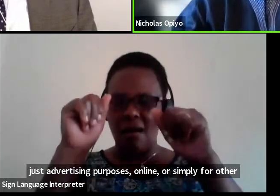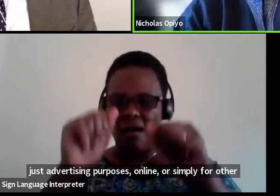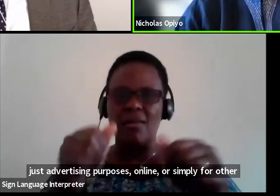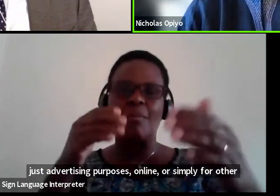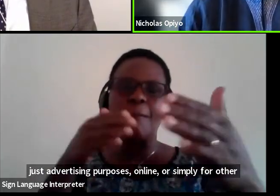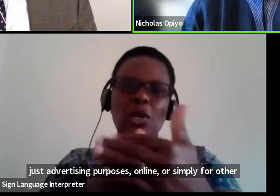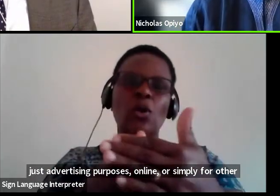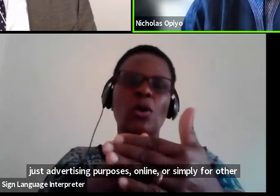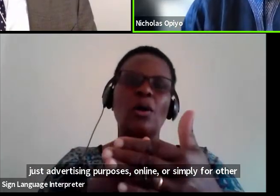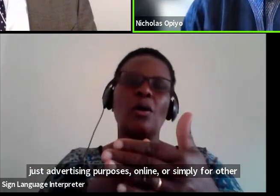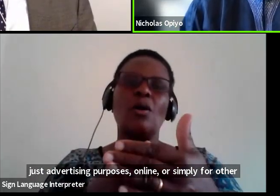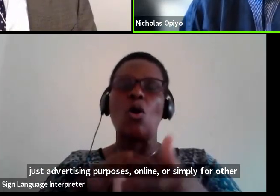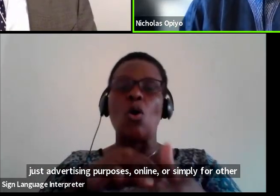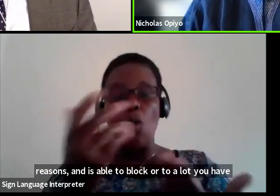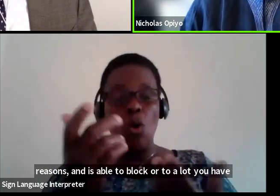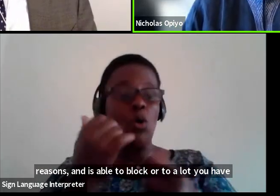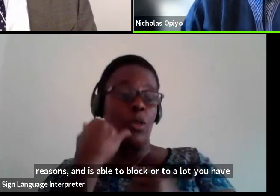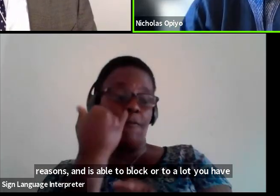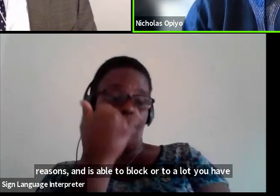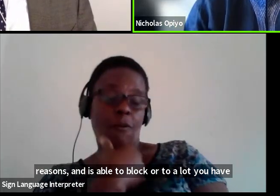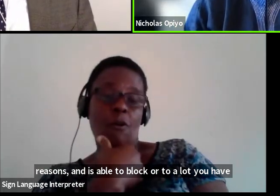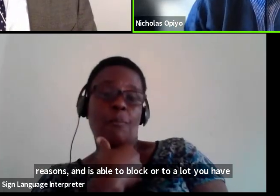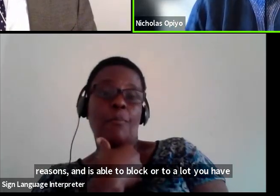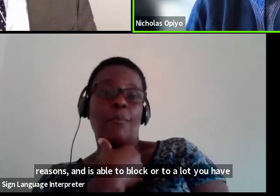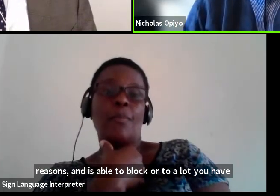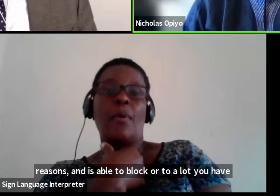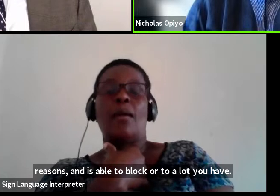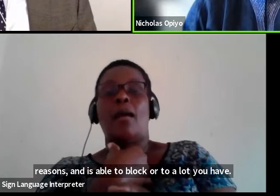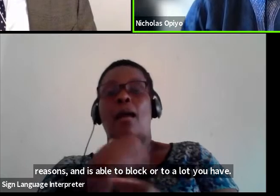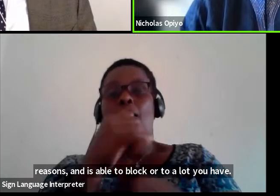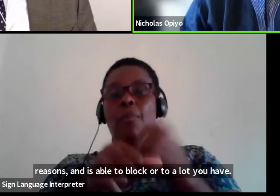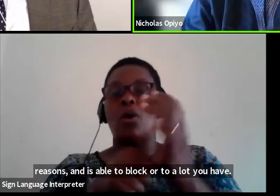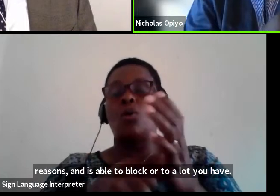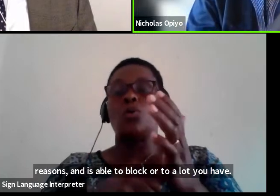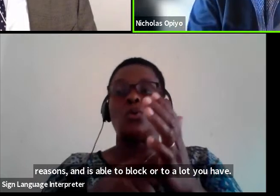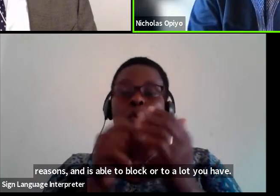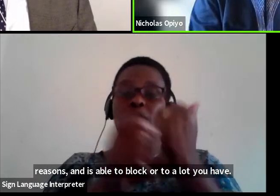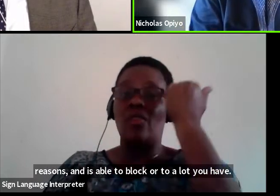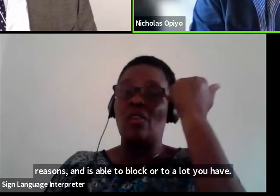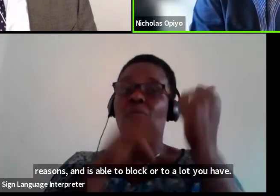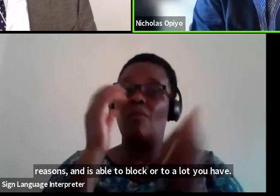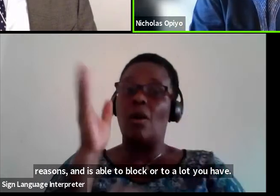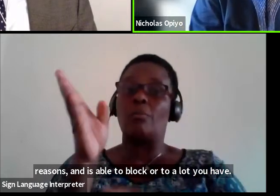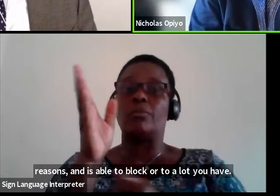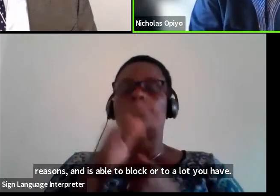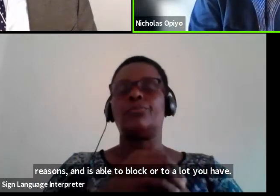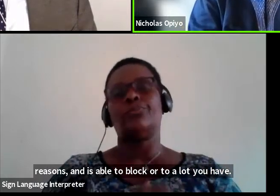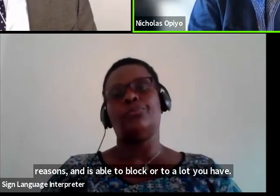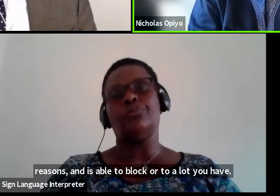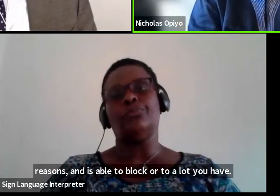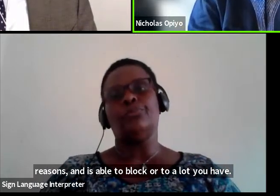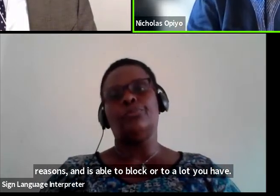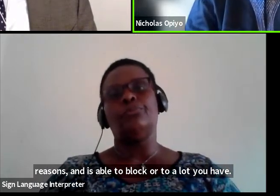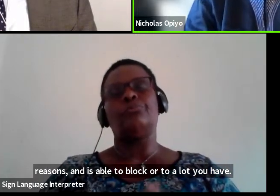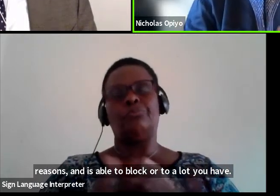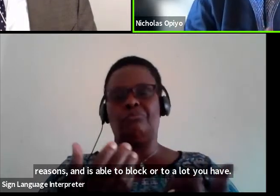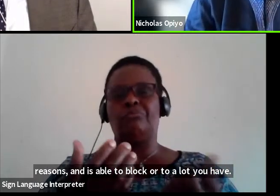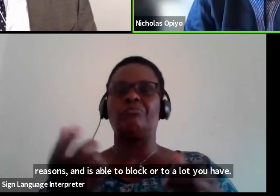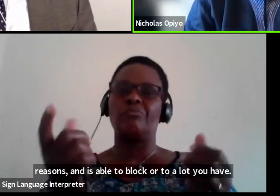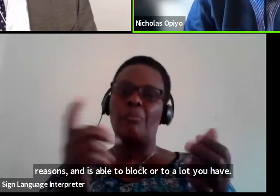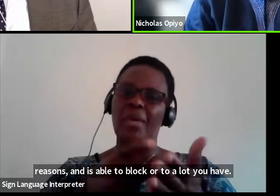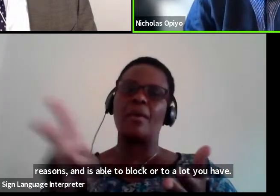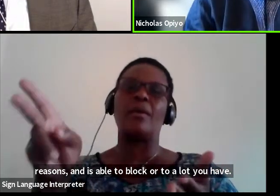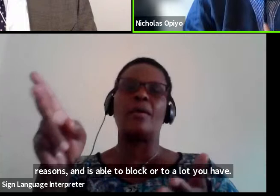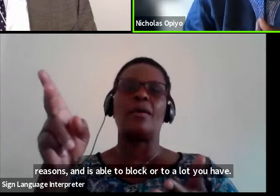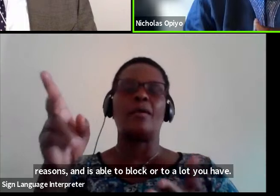to alert you of harmful attempts, so get the softwares, and they are open